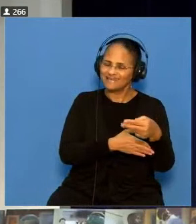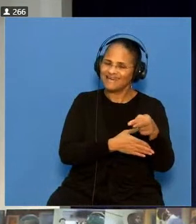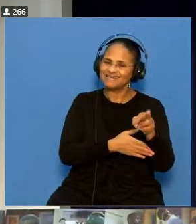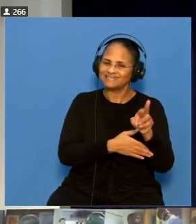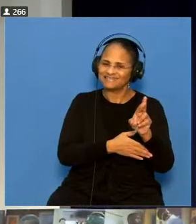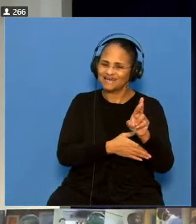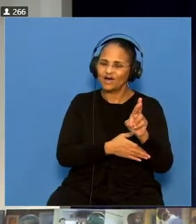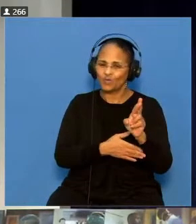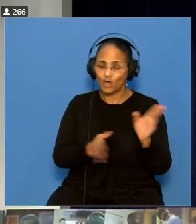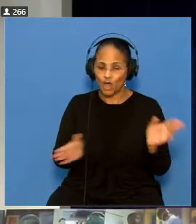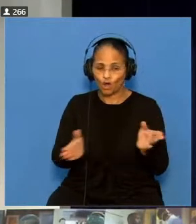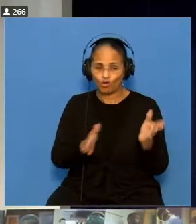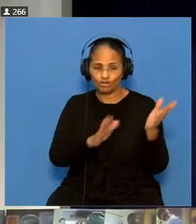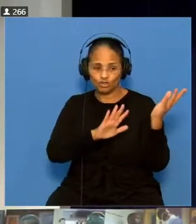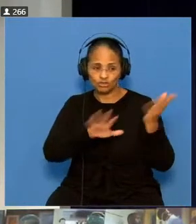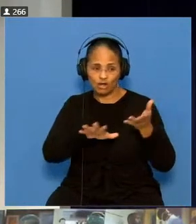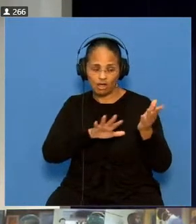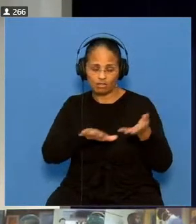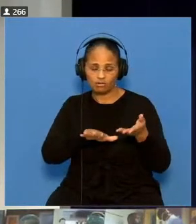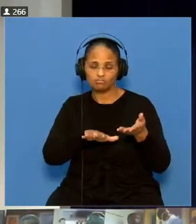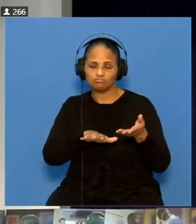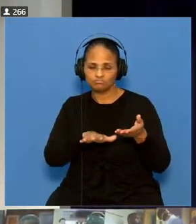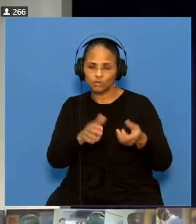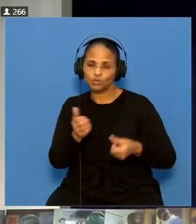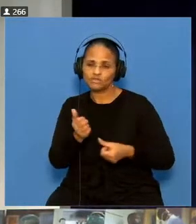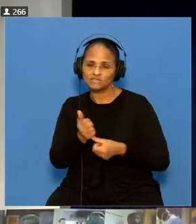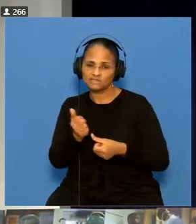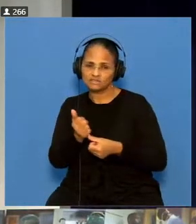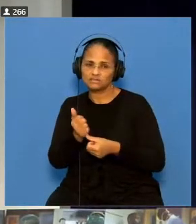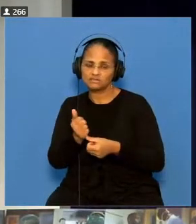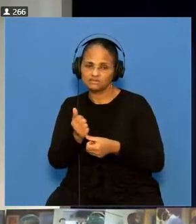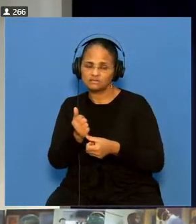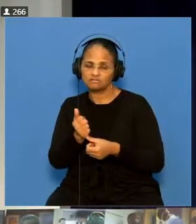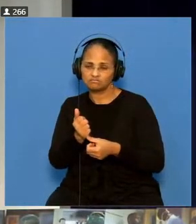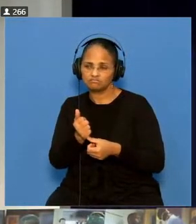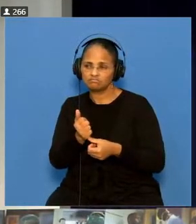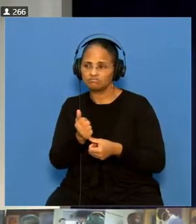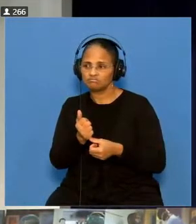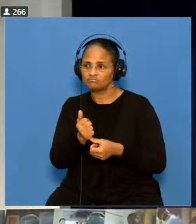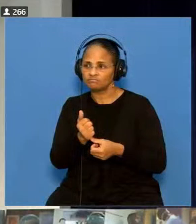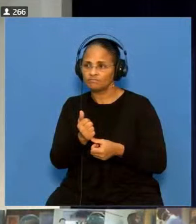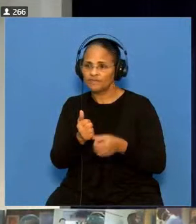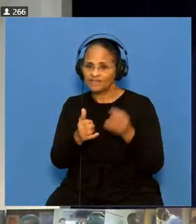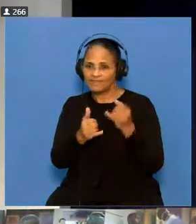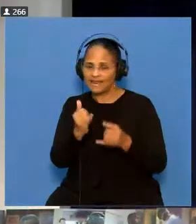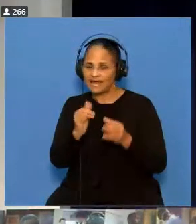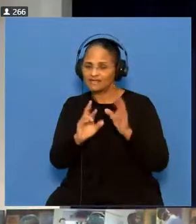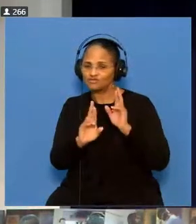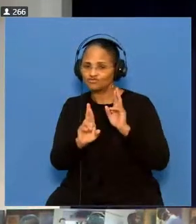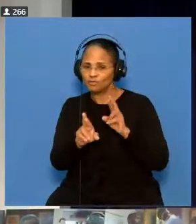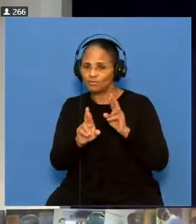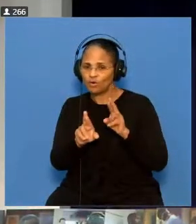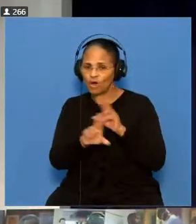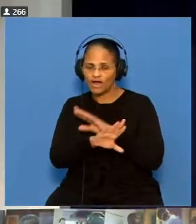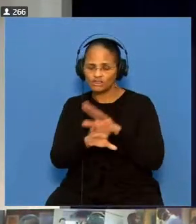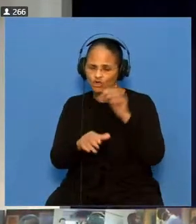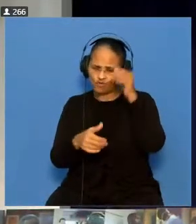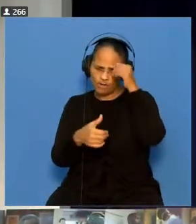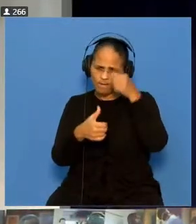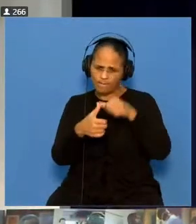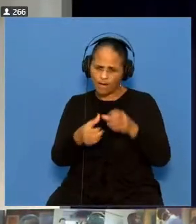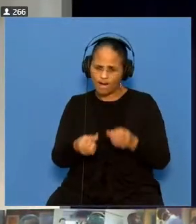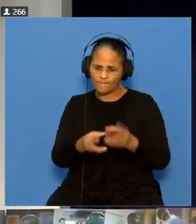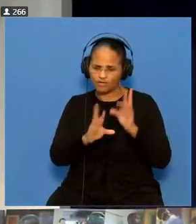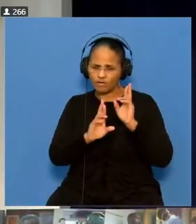that app so that it will assist us tremendously with respect to contact tracing. Thank I you remember very the much. last report, there was, I don't remember how many